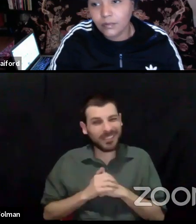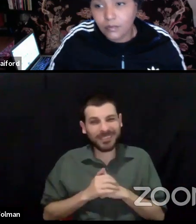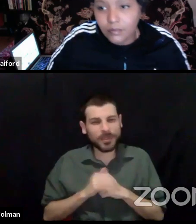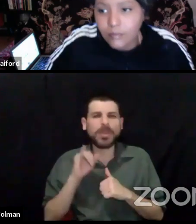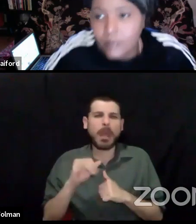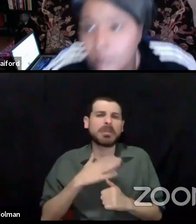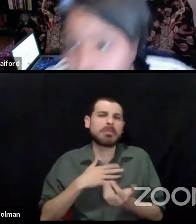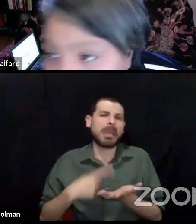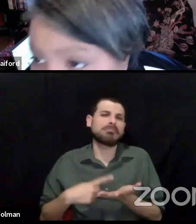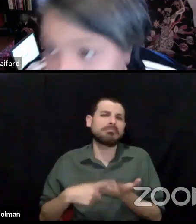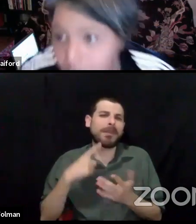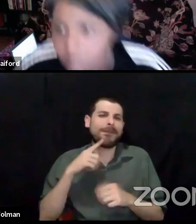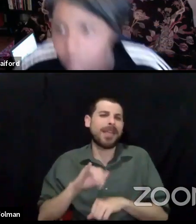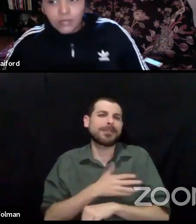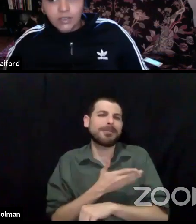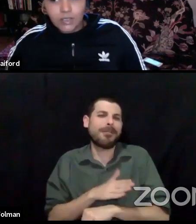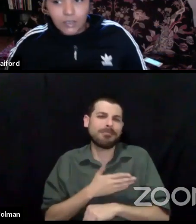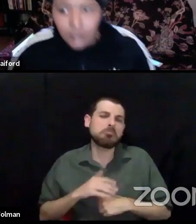song.